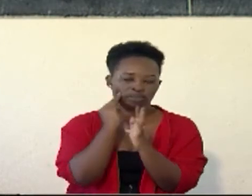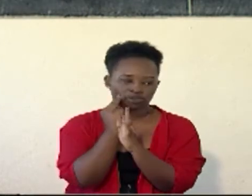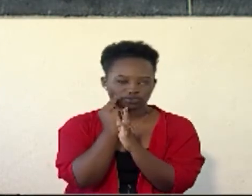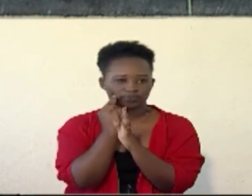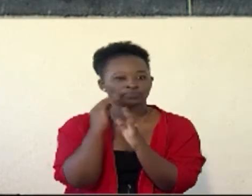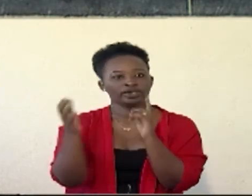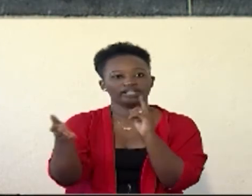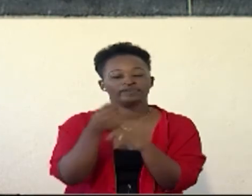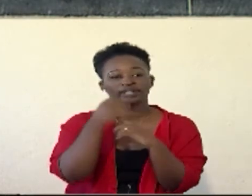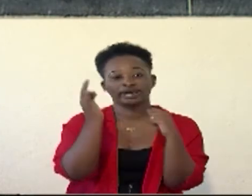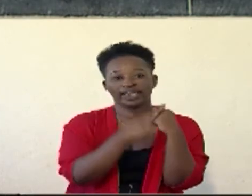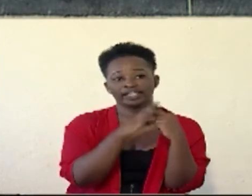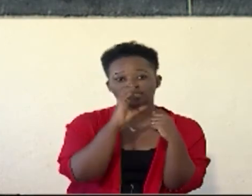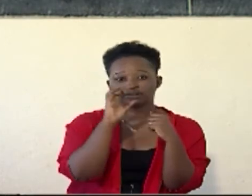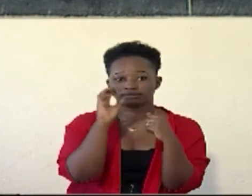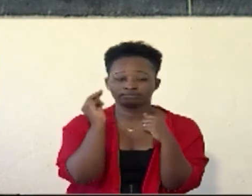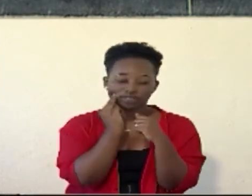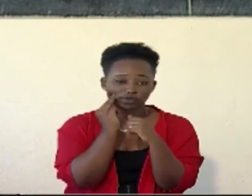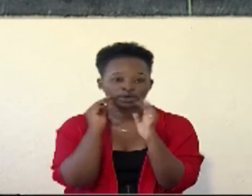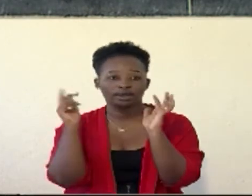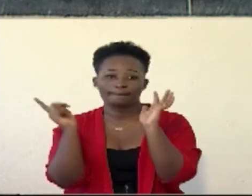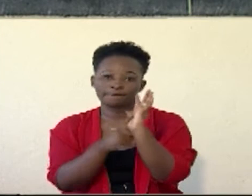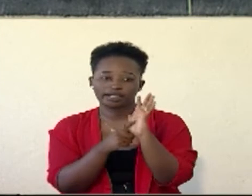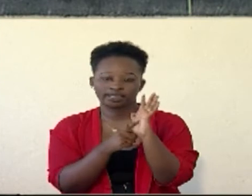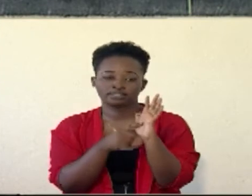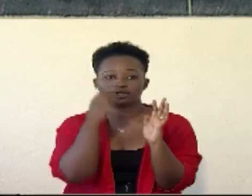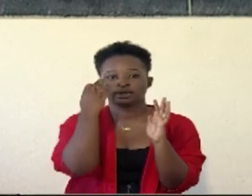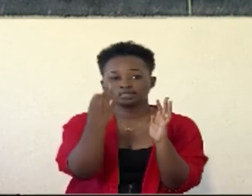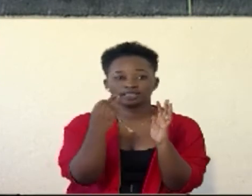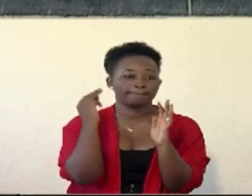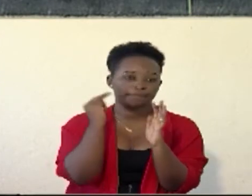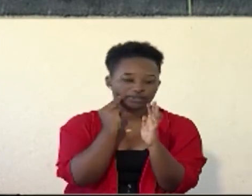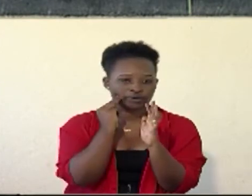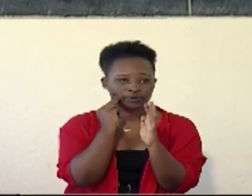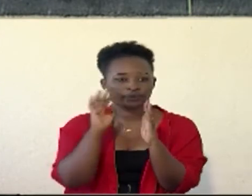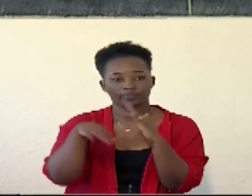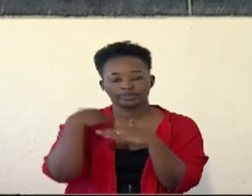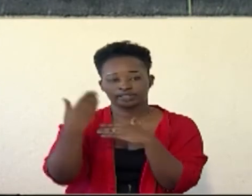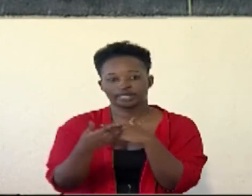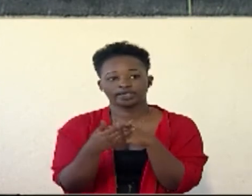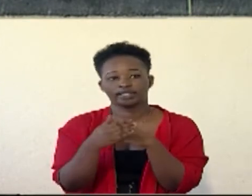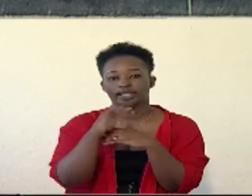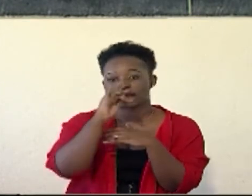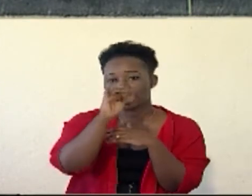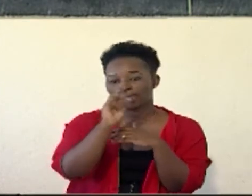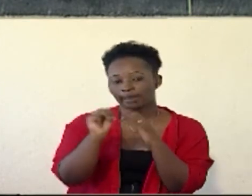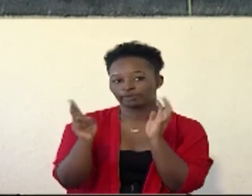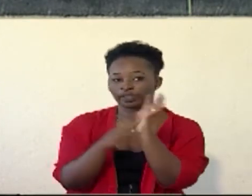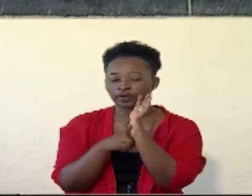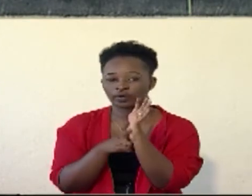Now, if you get 8 million minus 3 million, our investment